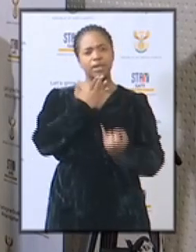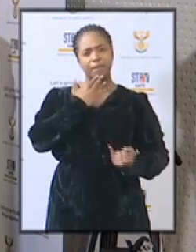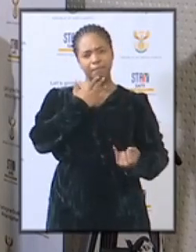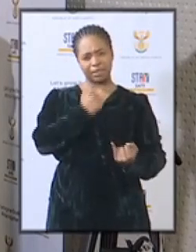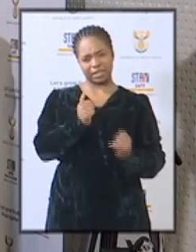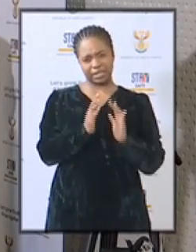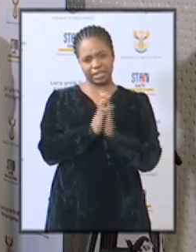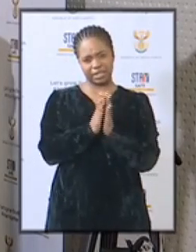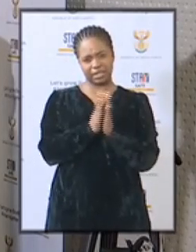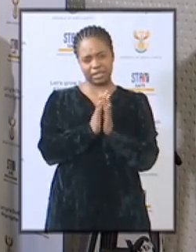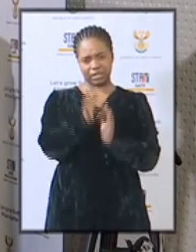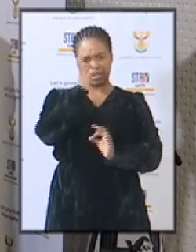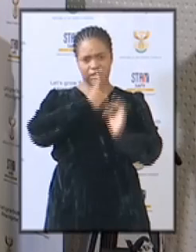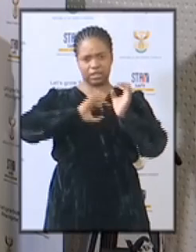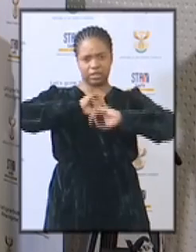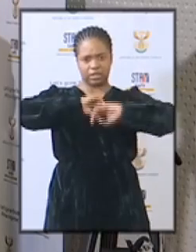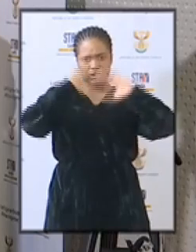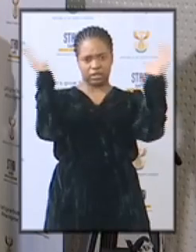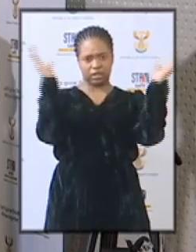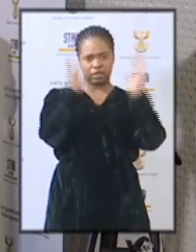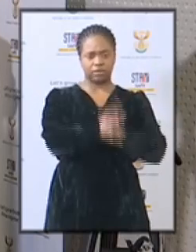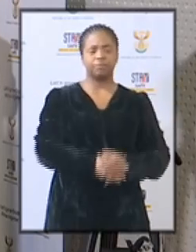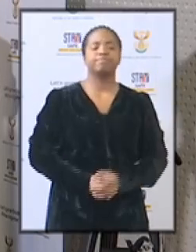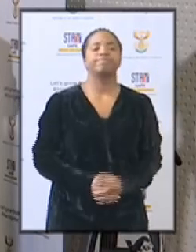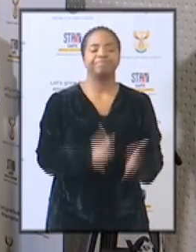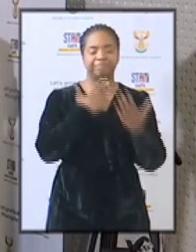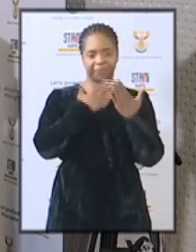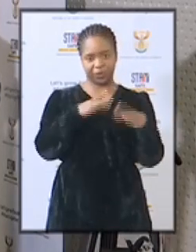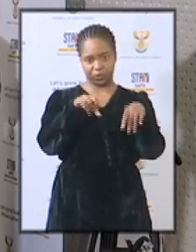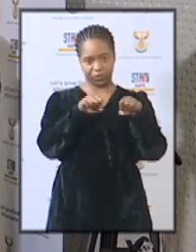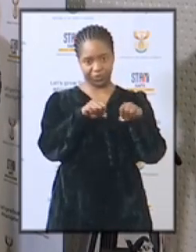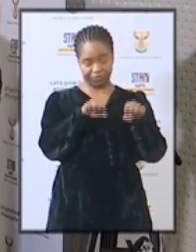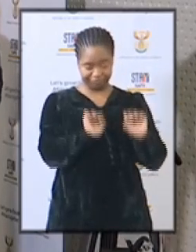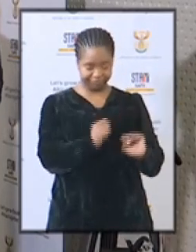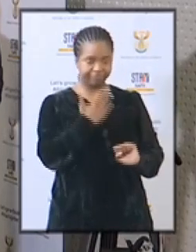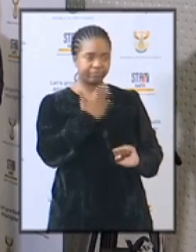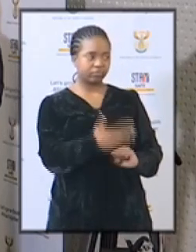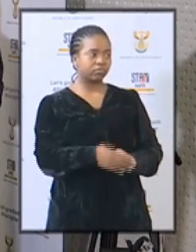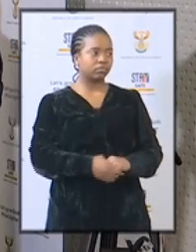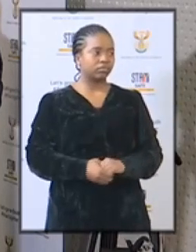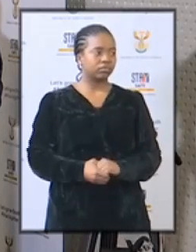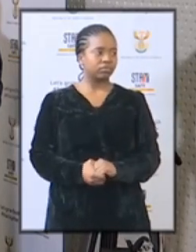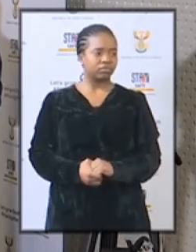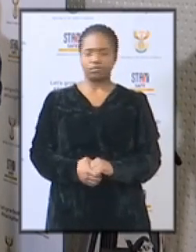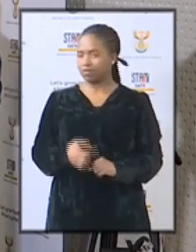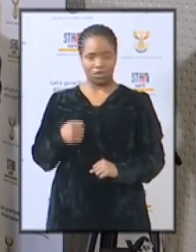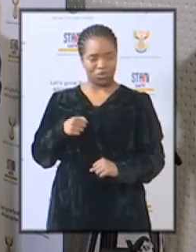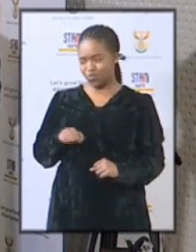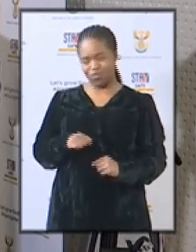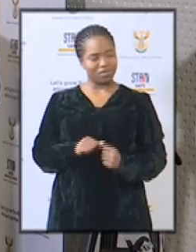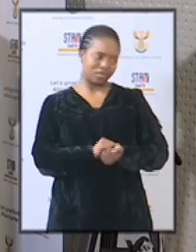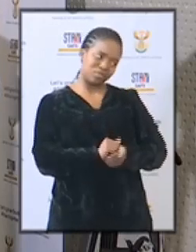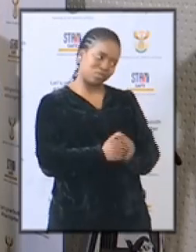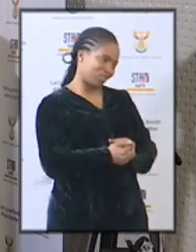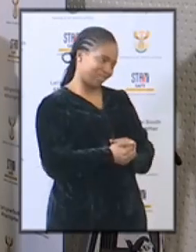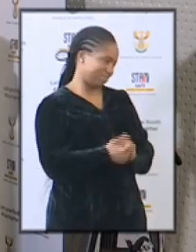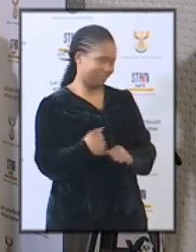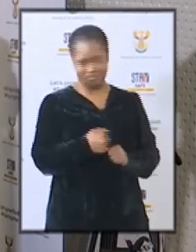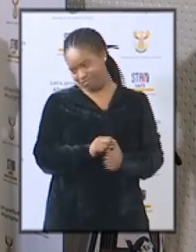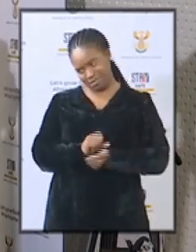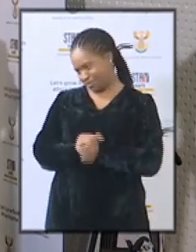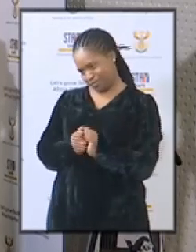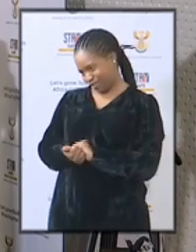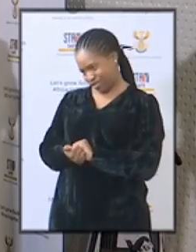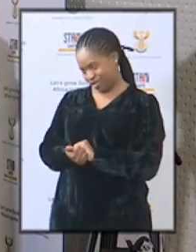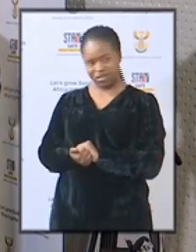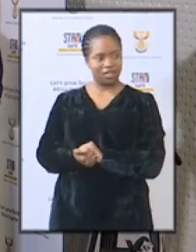can we have clarity? Thank you, Chair. Okay. I think Minister can just answer